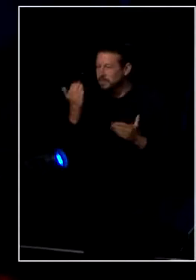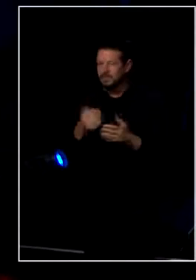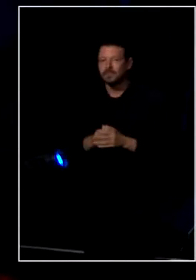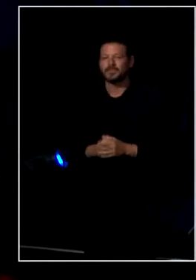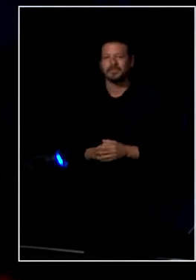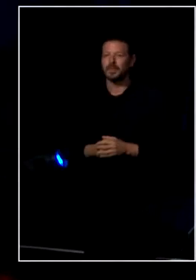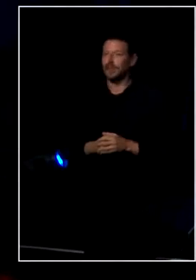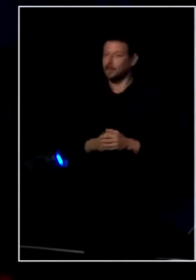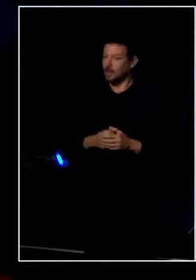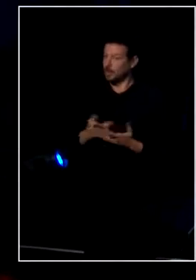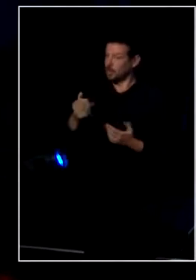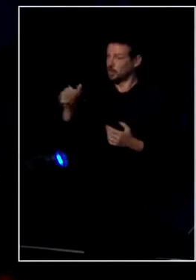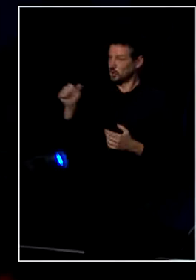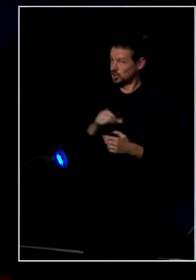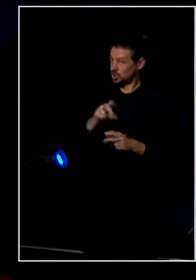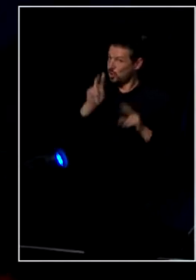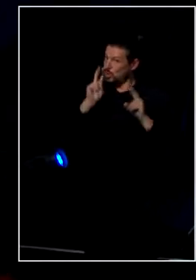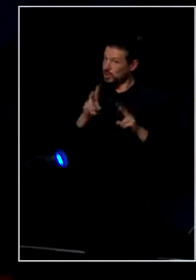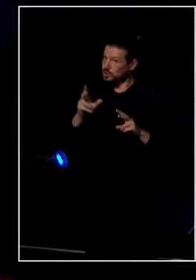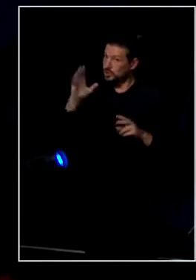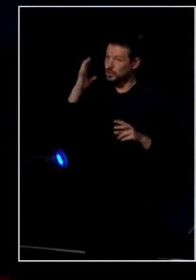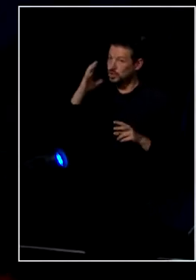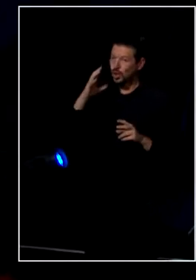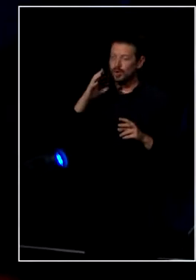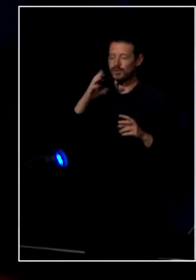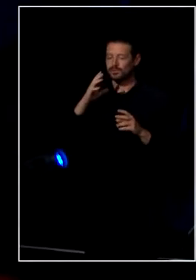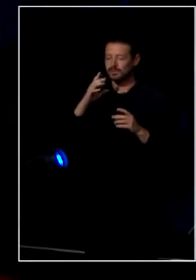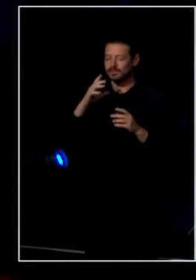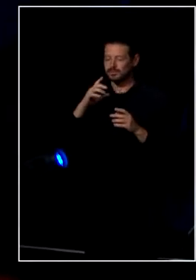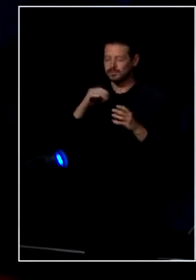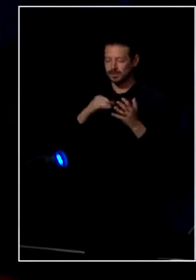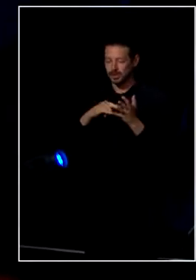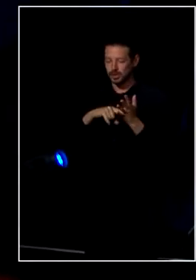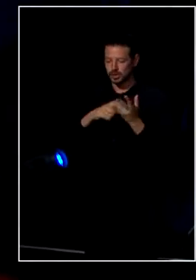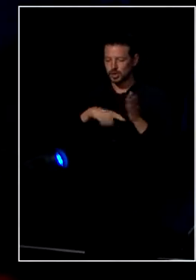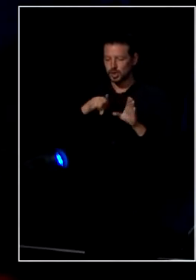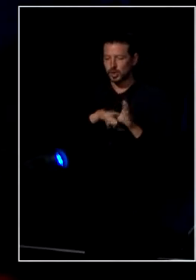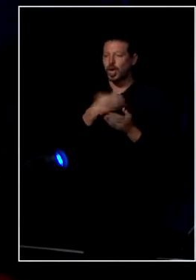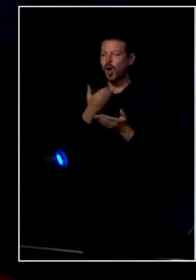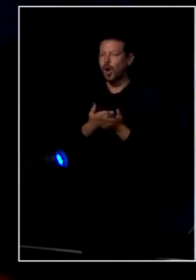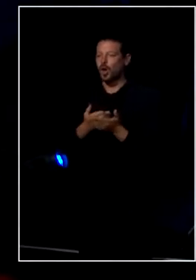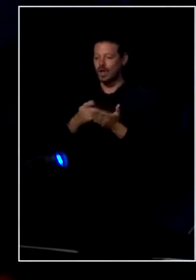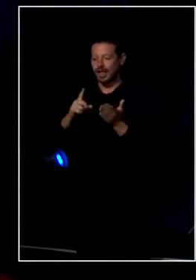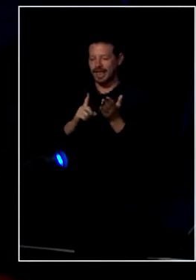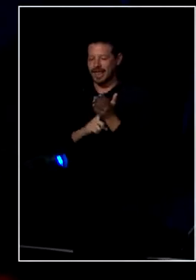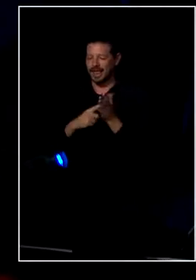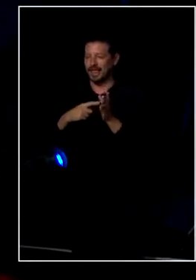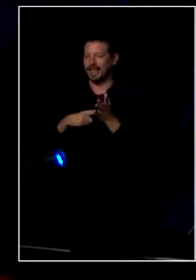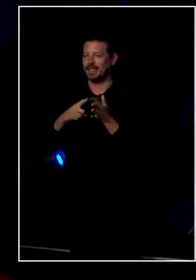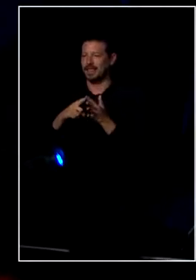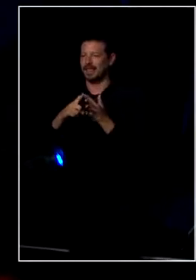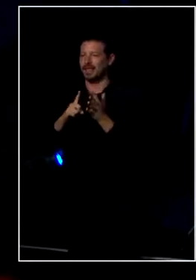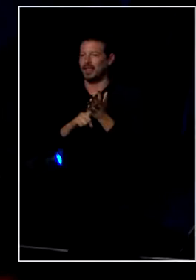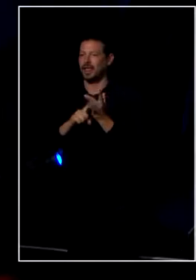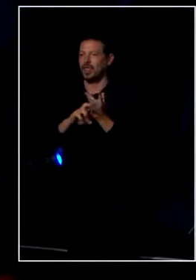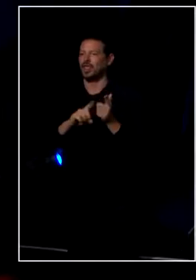it, if you want to watch my story, it's Jane's story on ABC Late Line, it is. And it was a couple of years ago